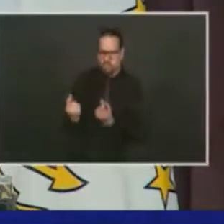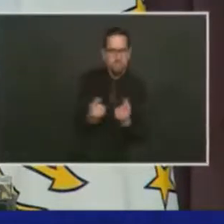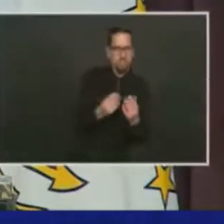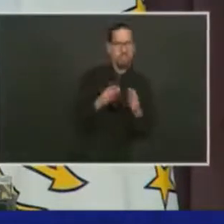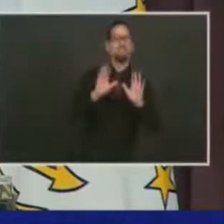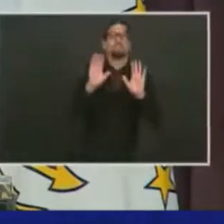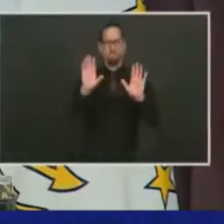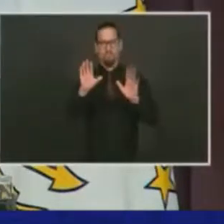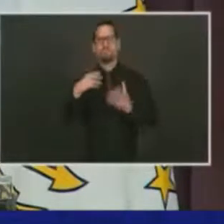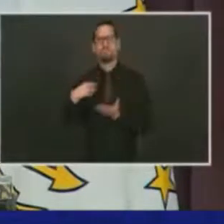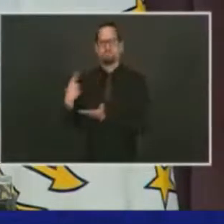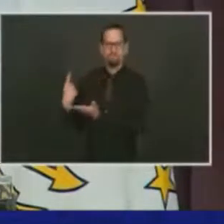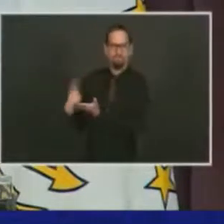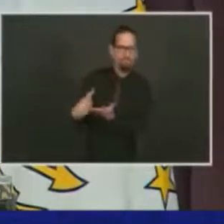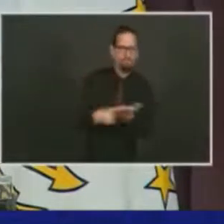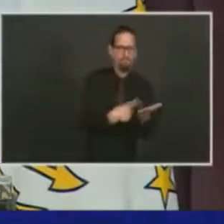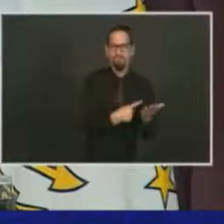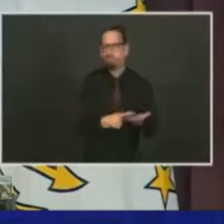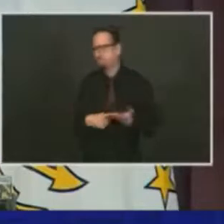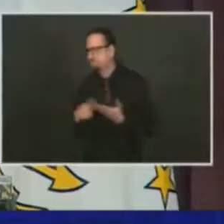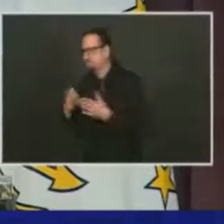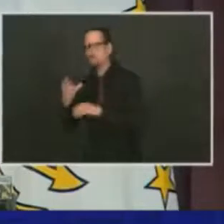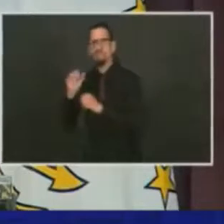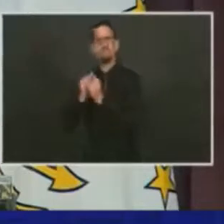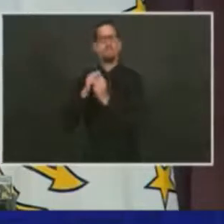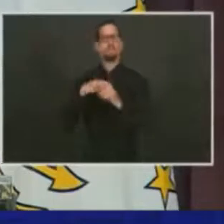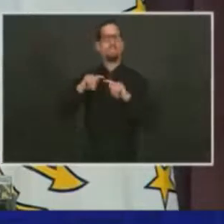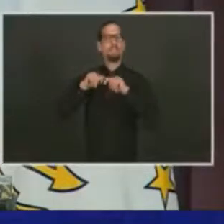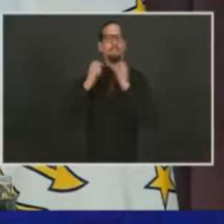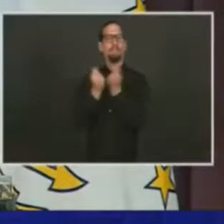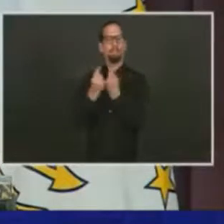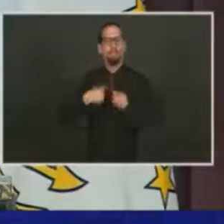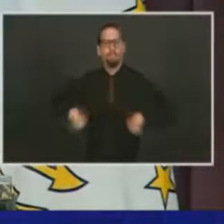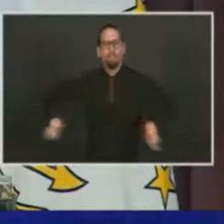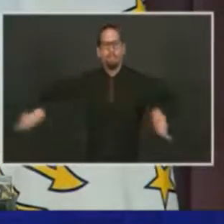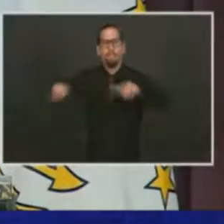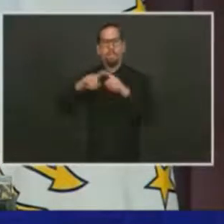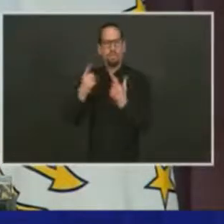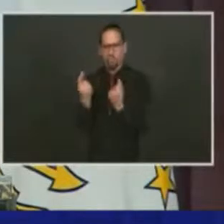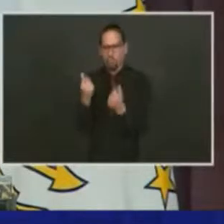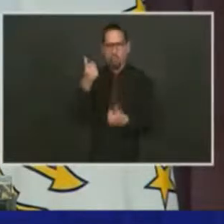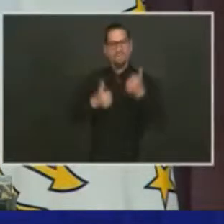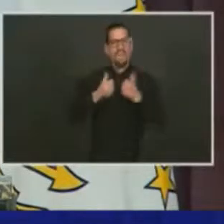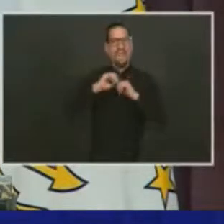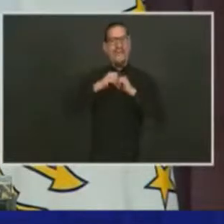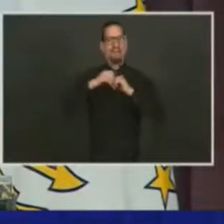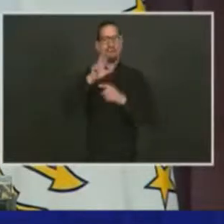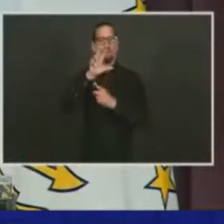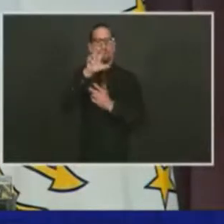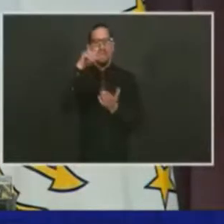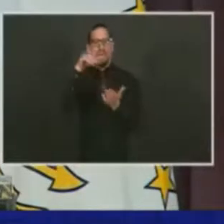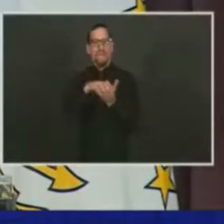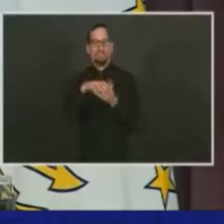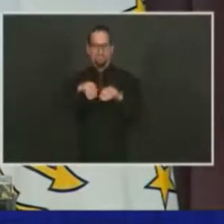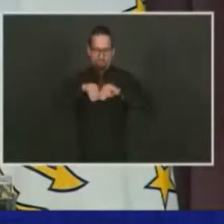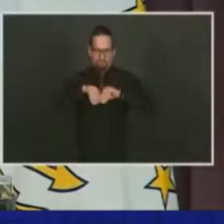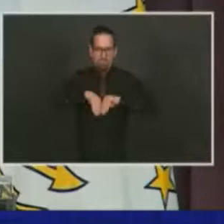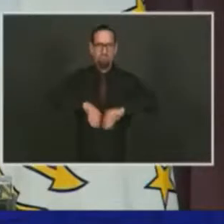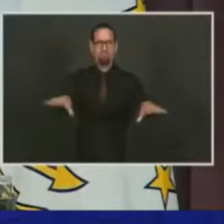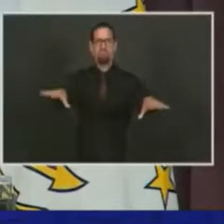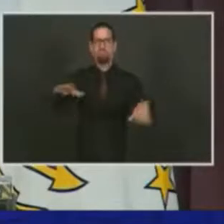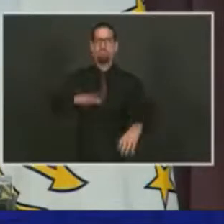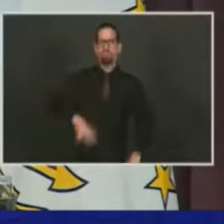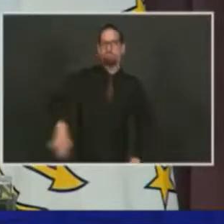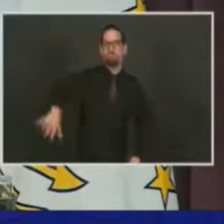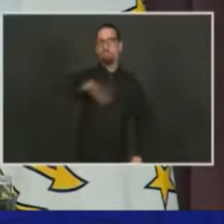testing task force and advisory group, we have decided that by Thanksgiving, we're going to